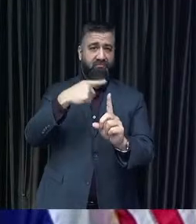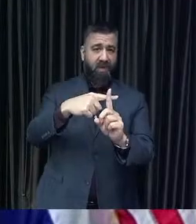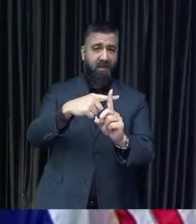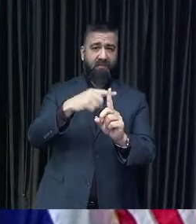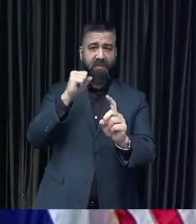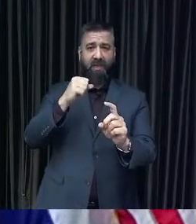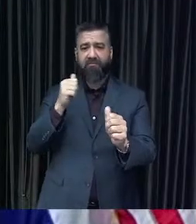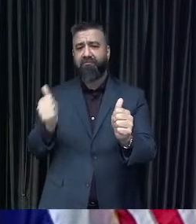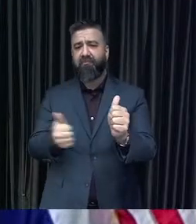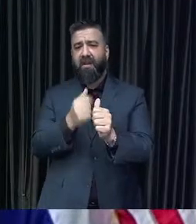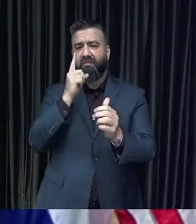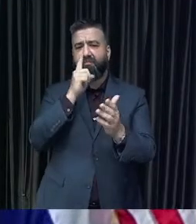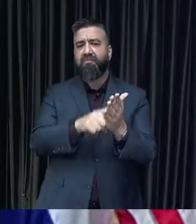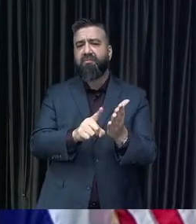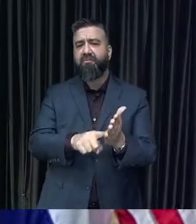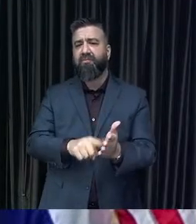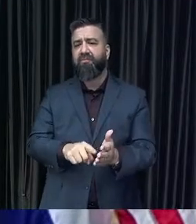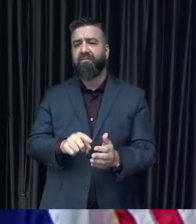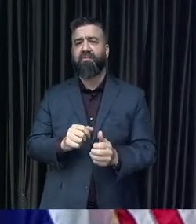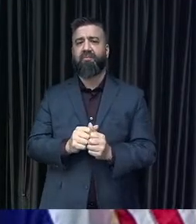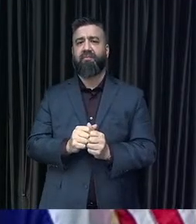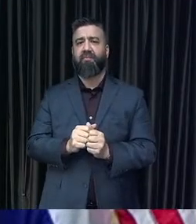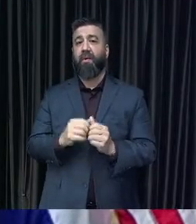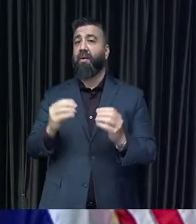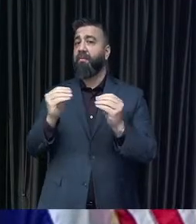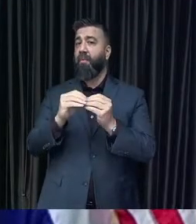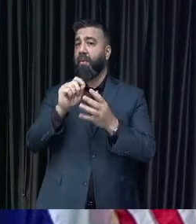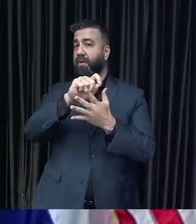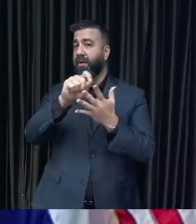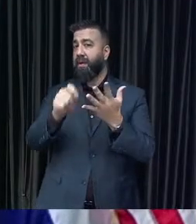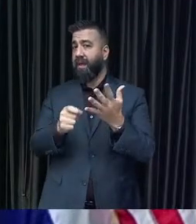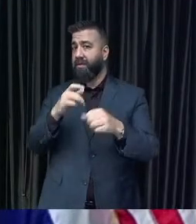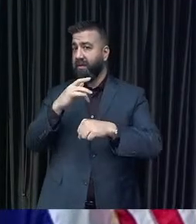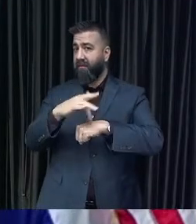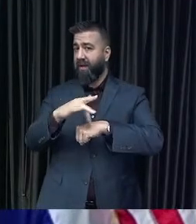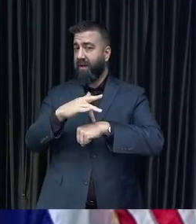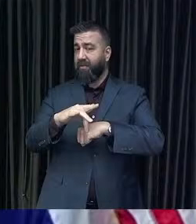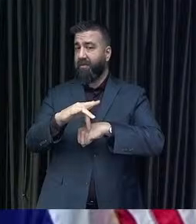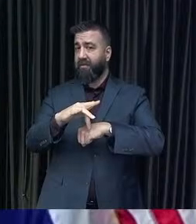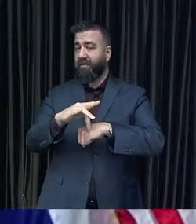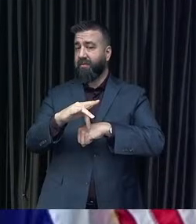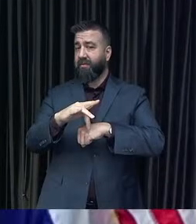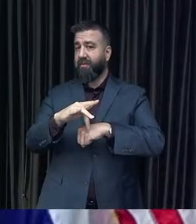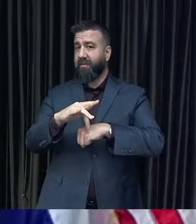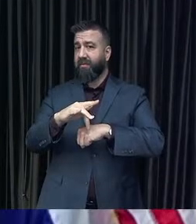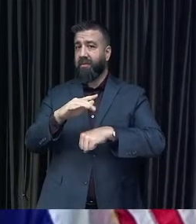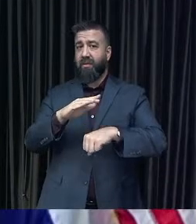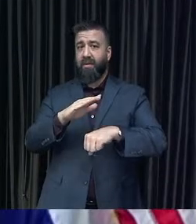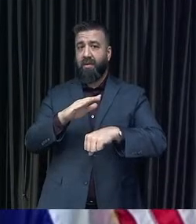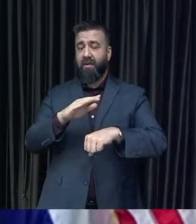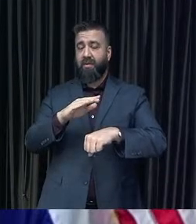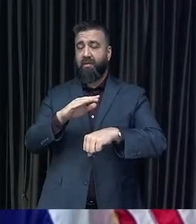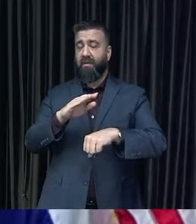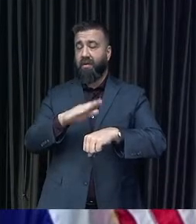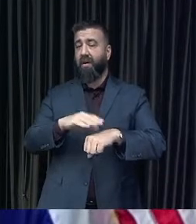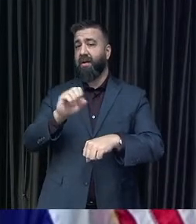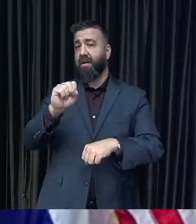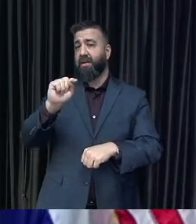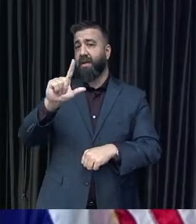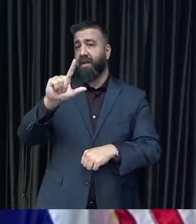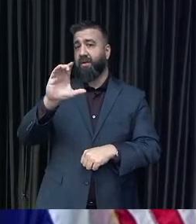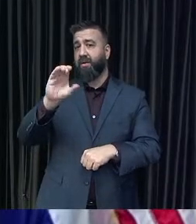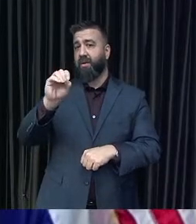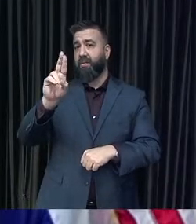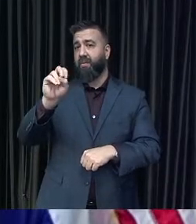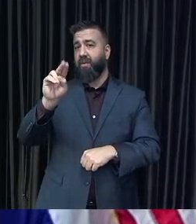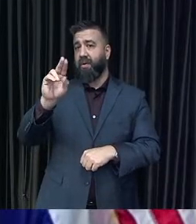necessary. There are more details available about these new protocols that will be in the Health Department's new order and guidance